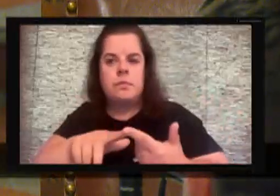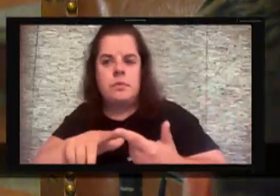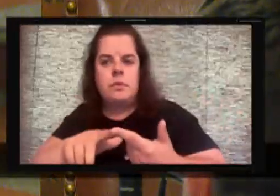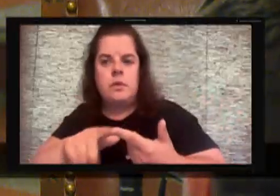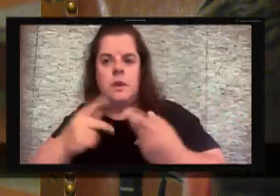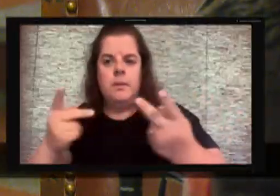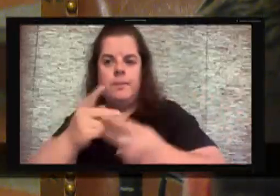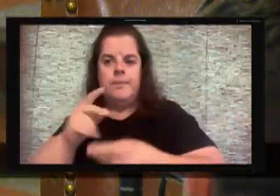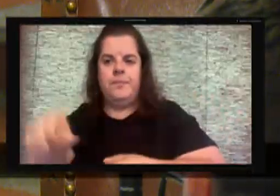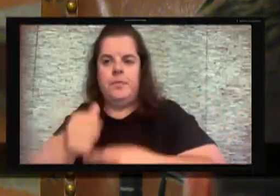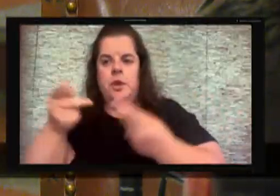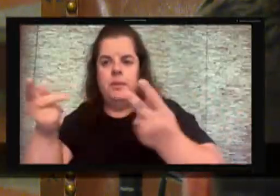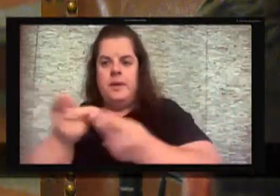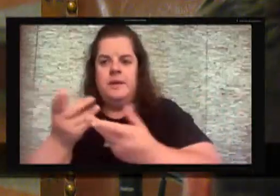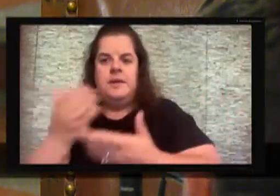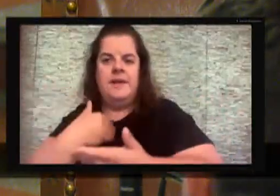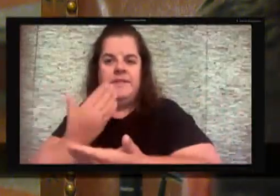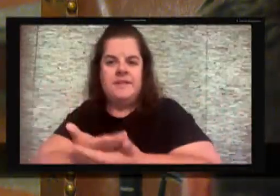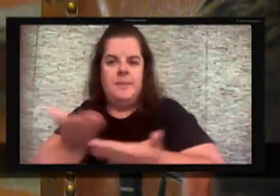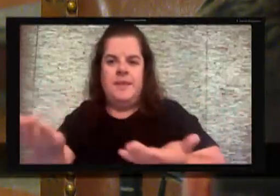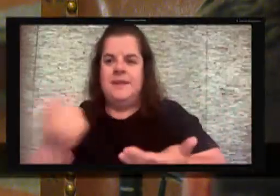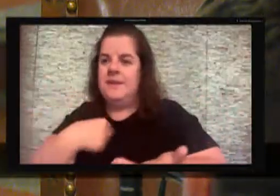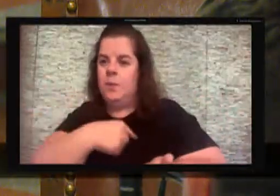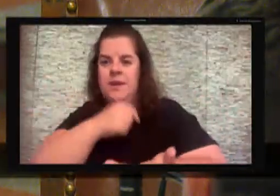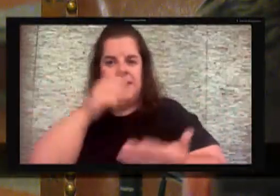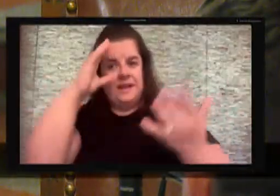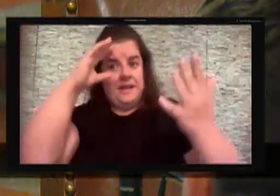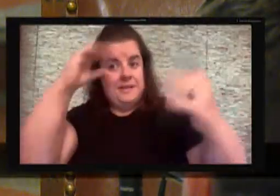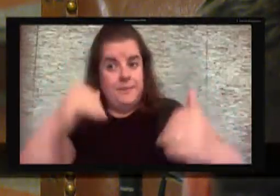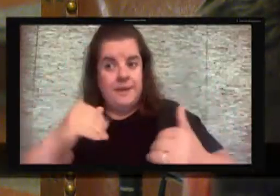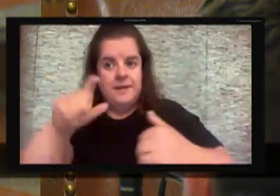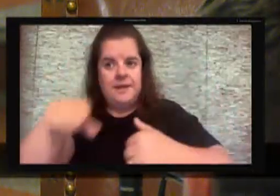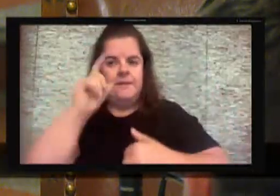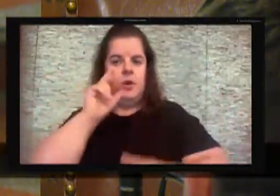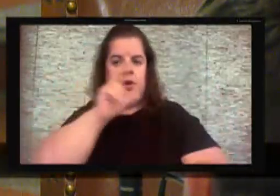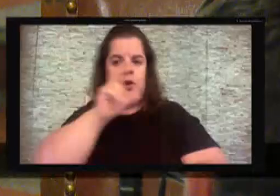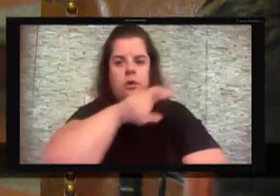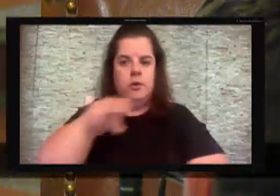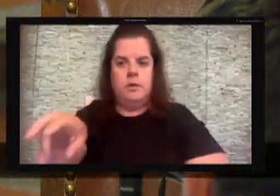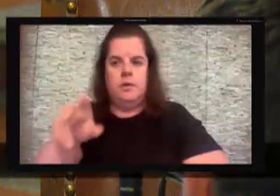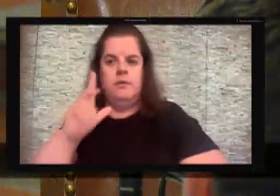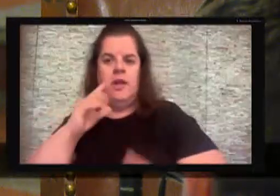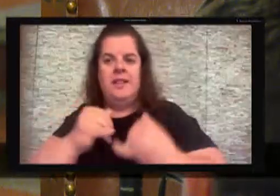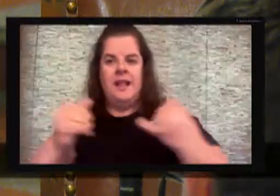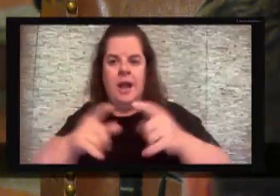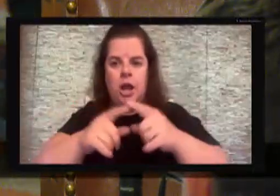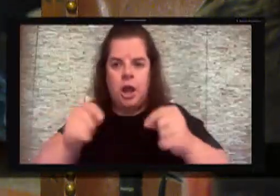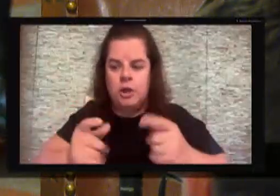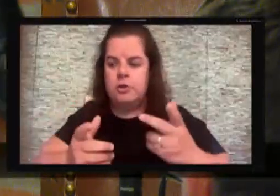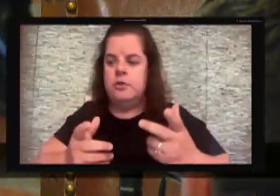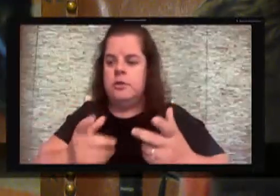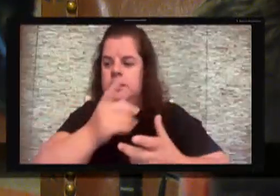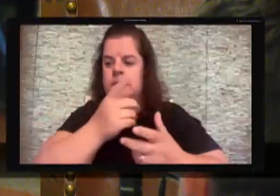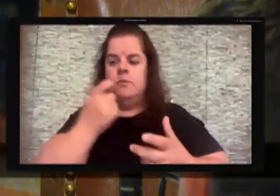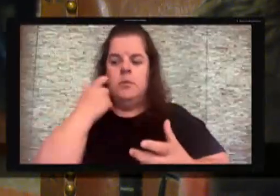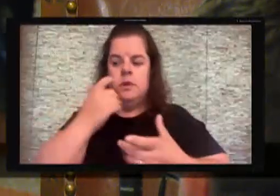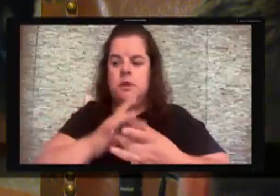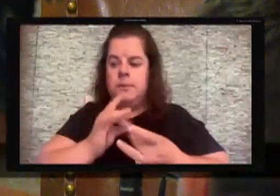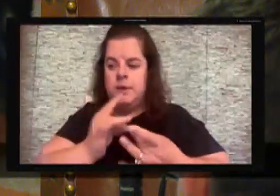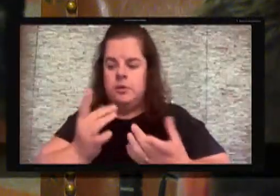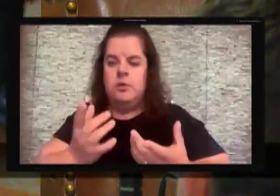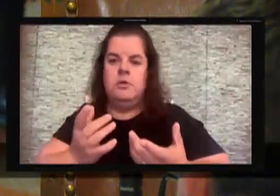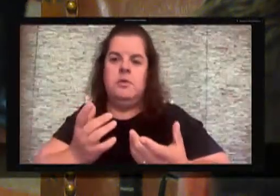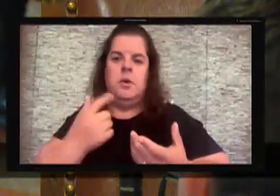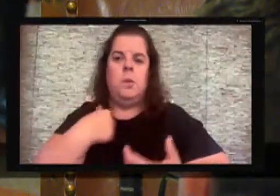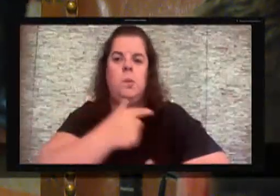Place. And there are some items that we didn't anticipate needing for that move. That's the line cards that Gwen just mentioned. We have, as